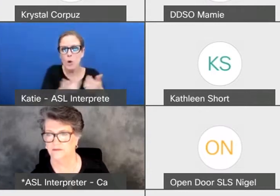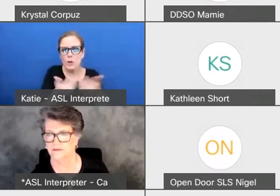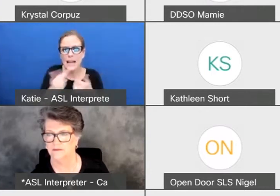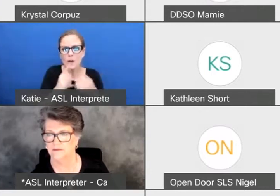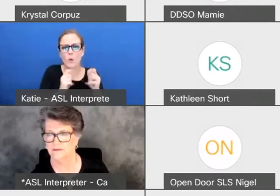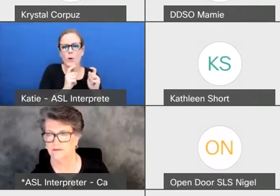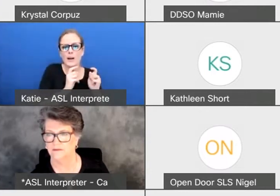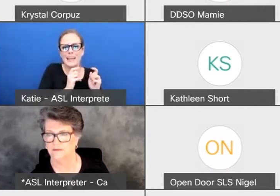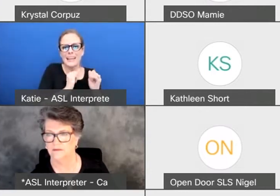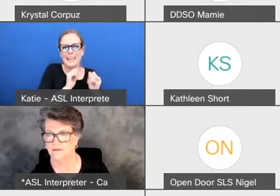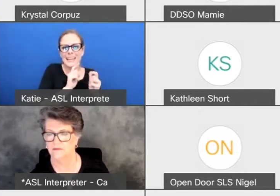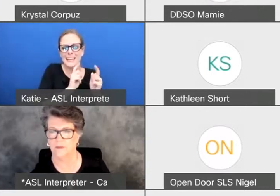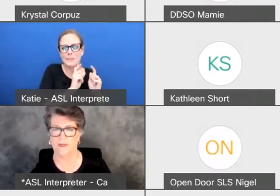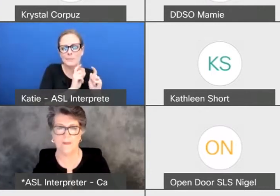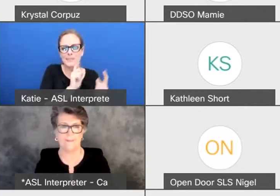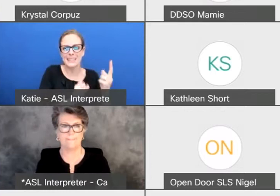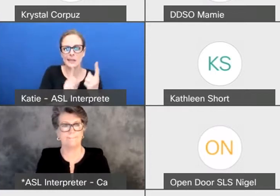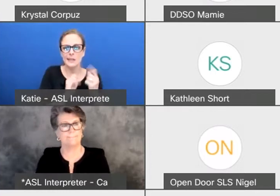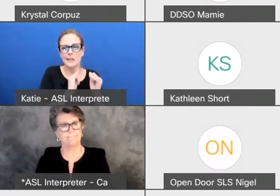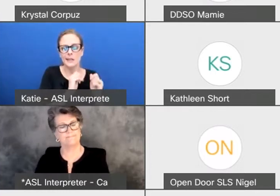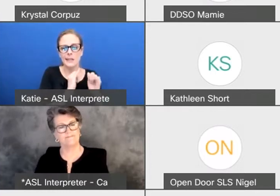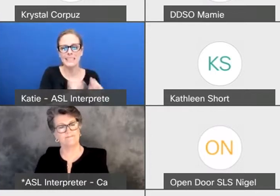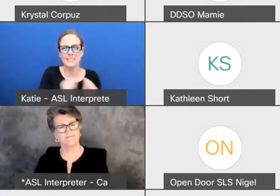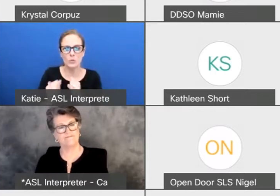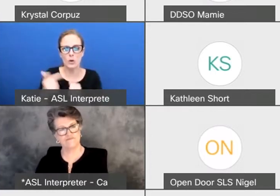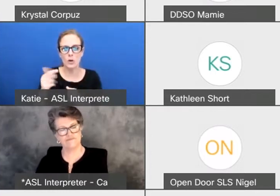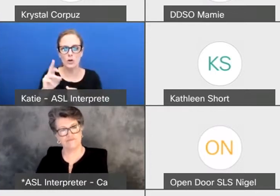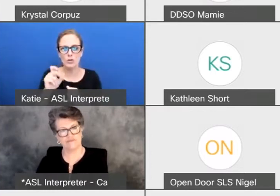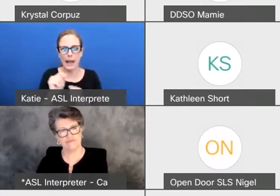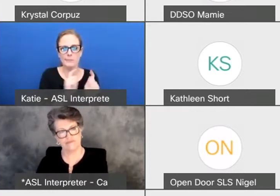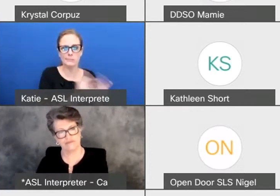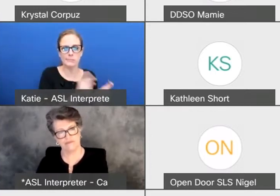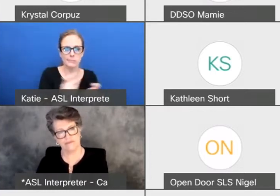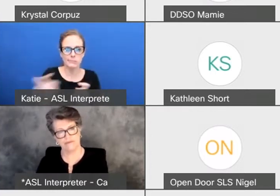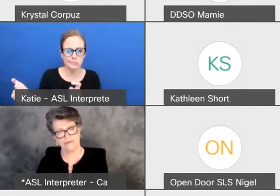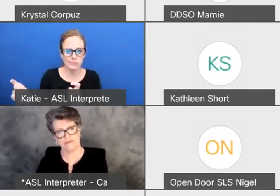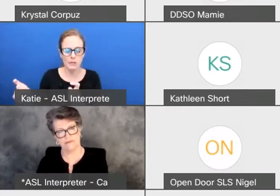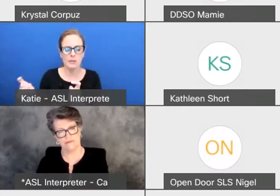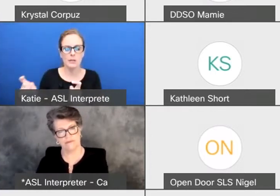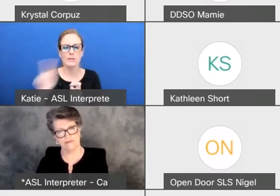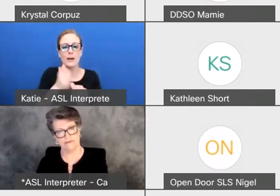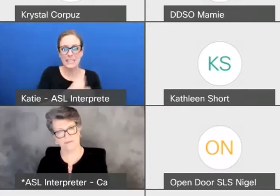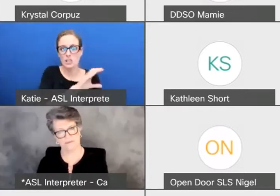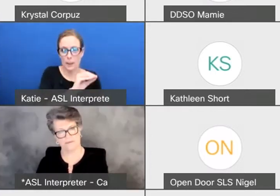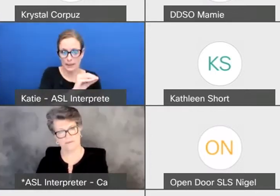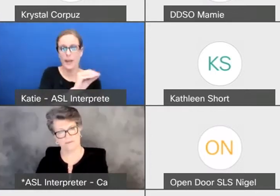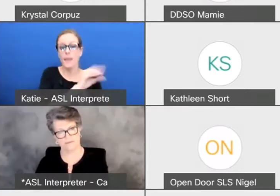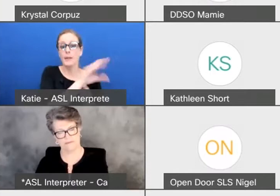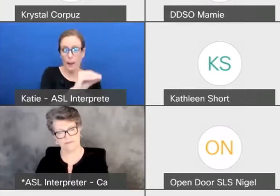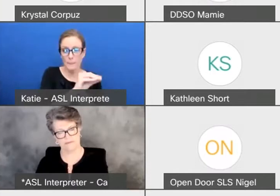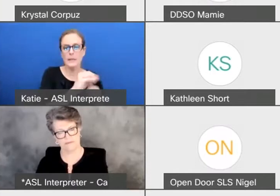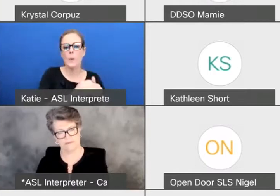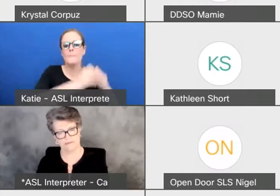given out to companies, and those grants can be utilized to build these clinics, and the trade-off for